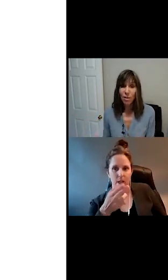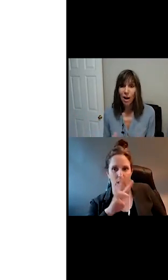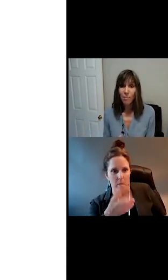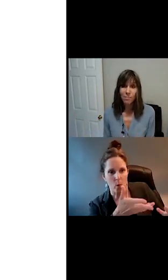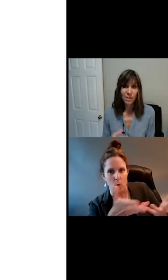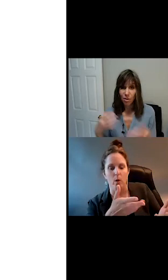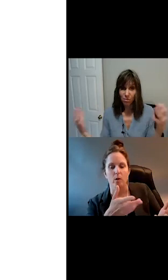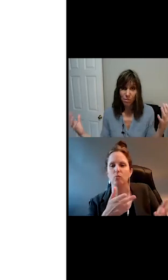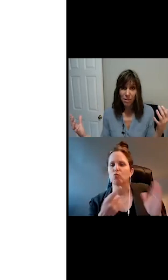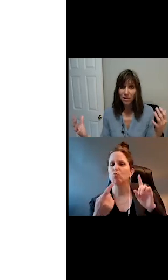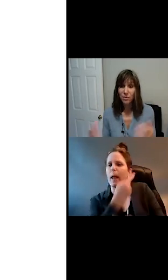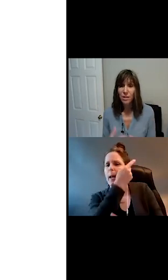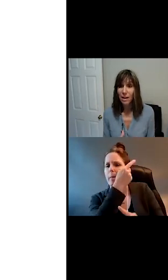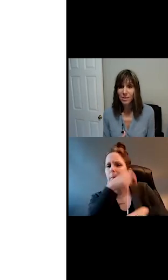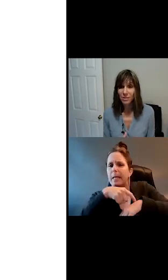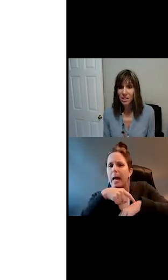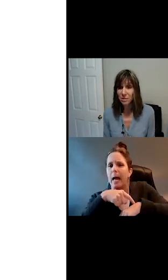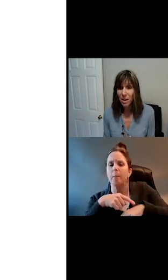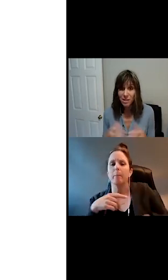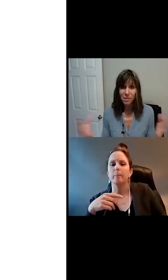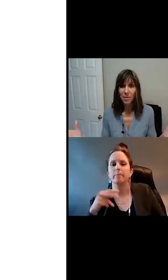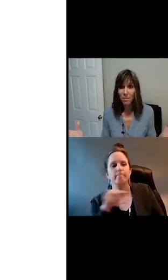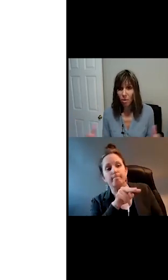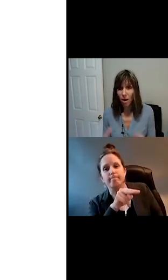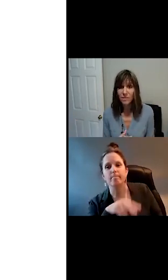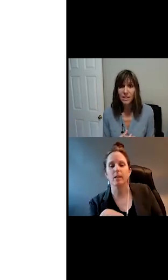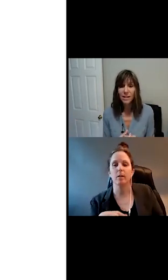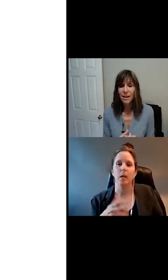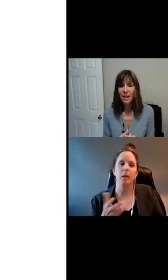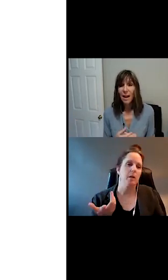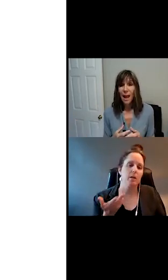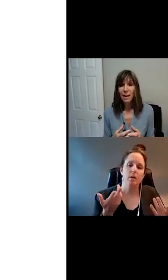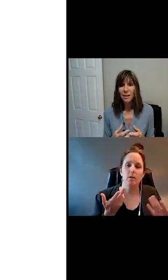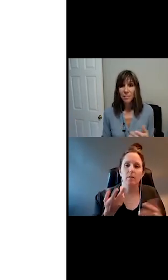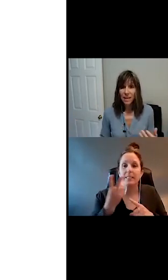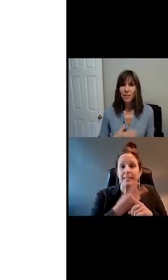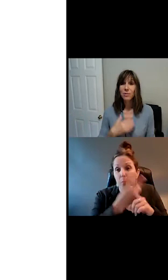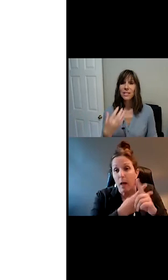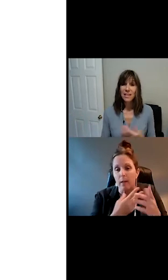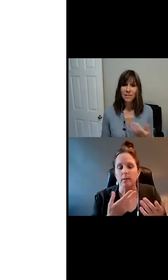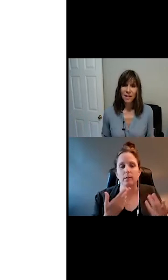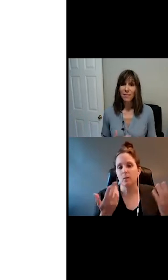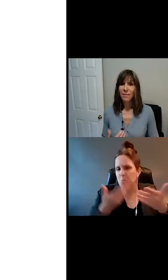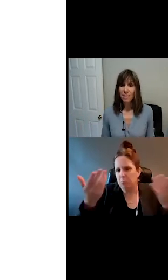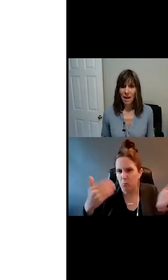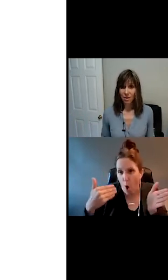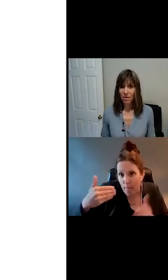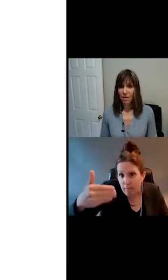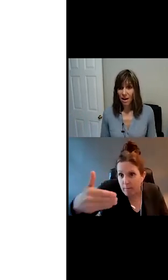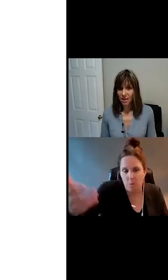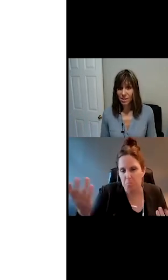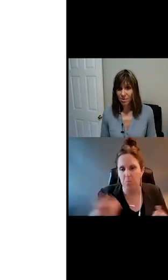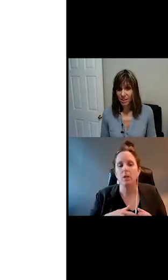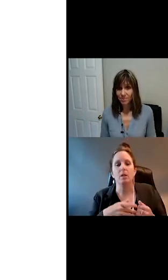randomly. So, you know, maybe a few times every 6 months, maybe more often, and being able to give them